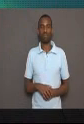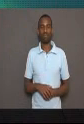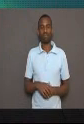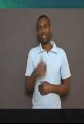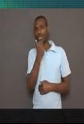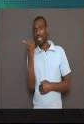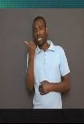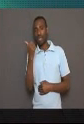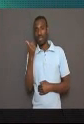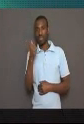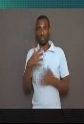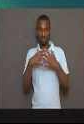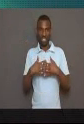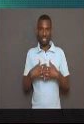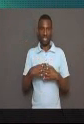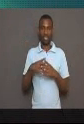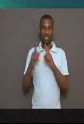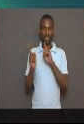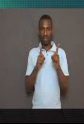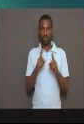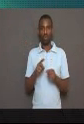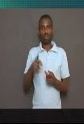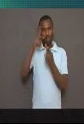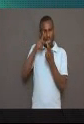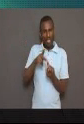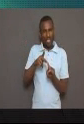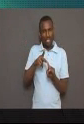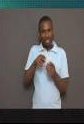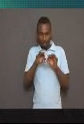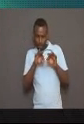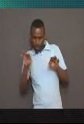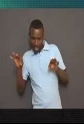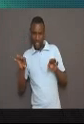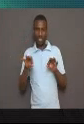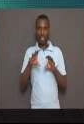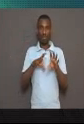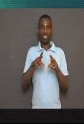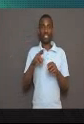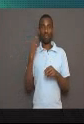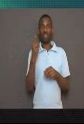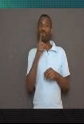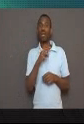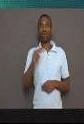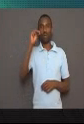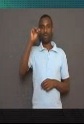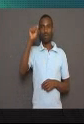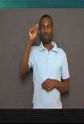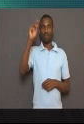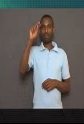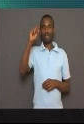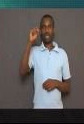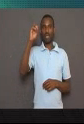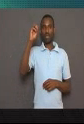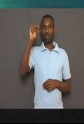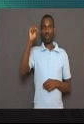Another instrument used to measure pressure is a manometer.